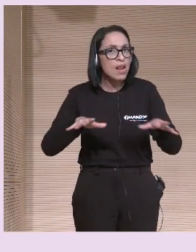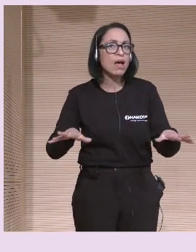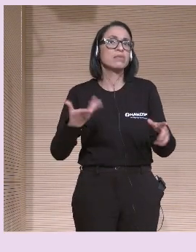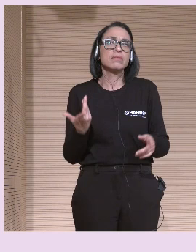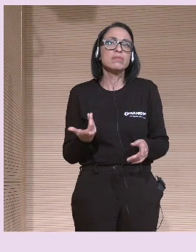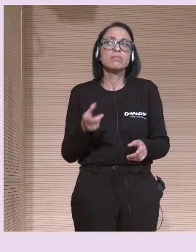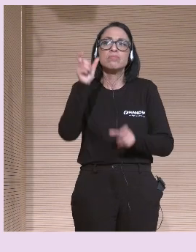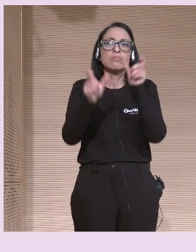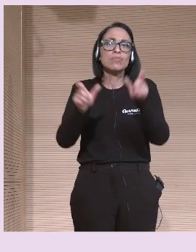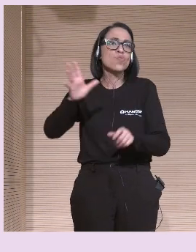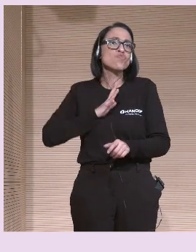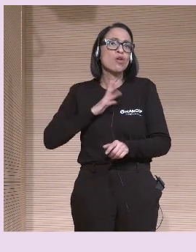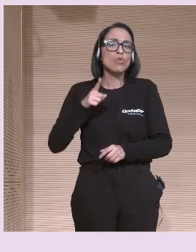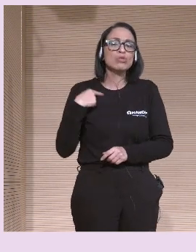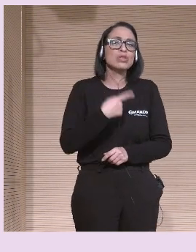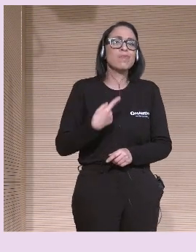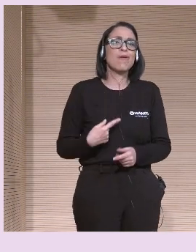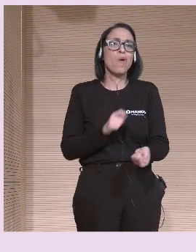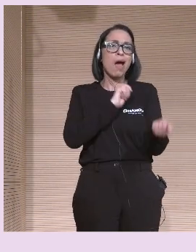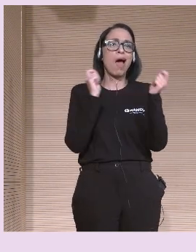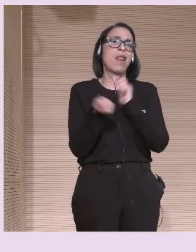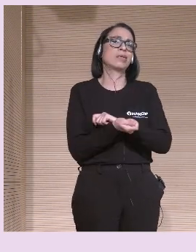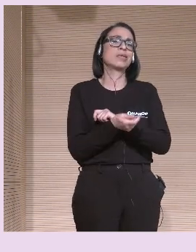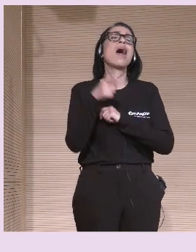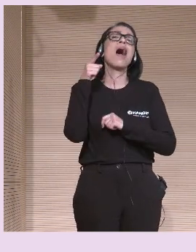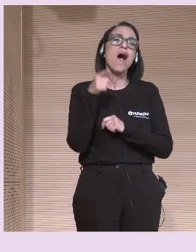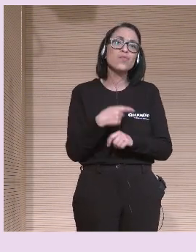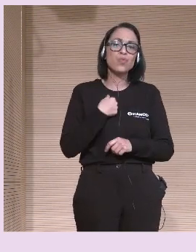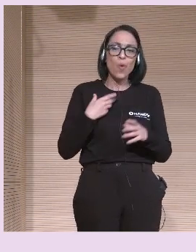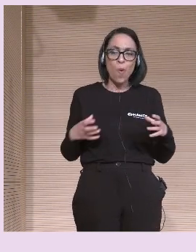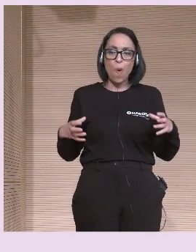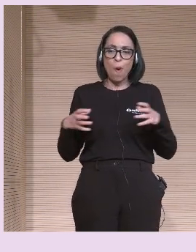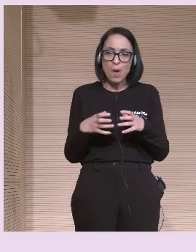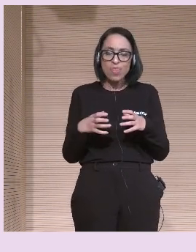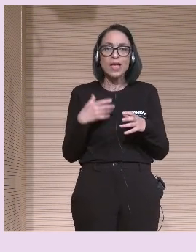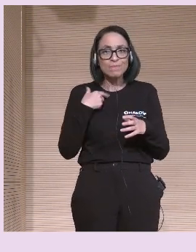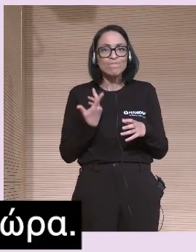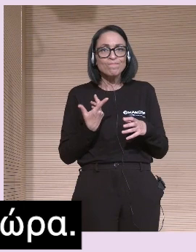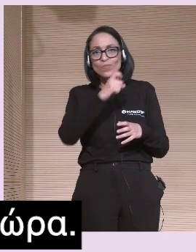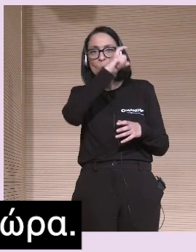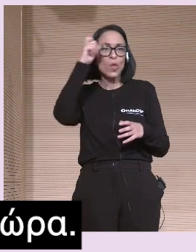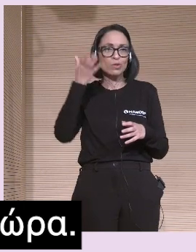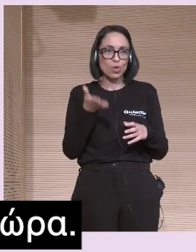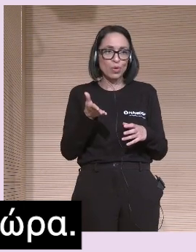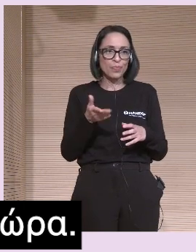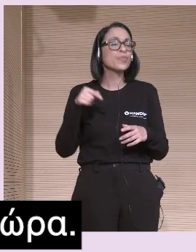of, you know, makes us, I think, makes us more important. In terms of, we